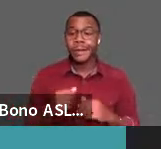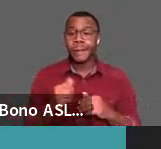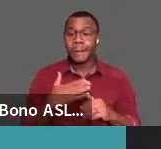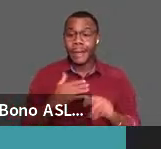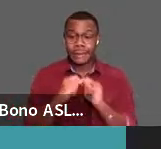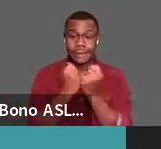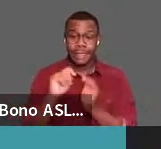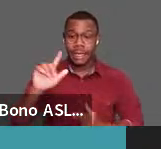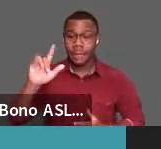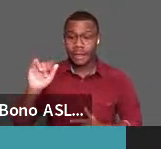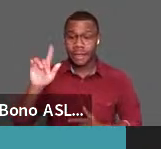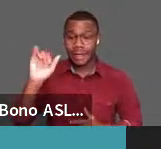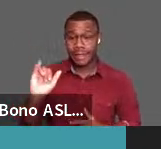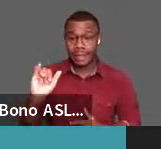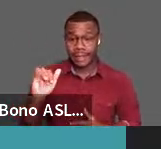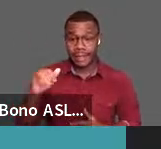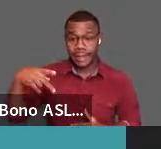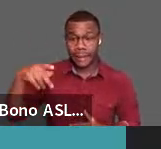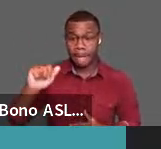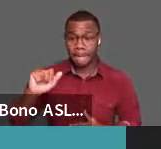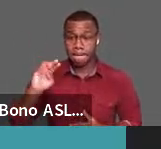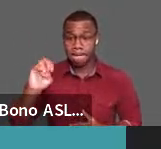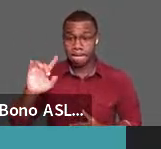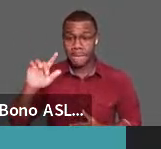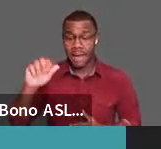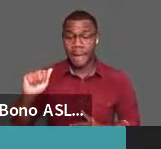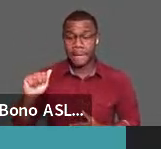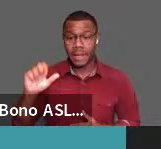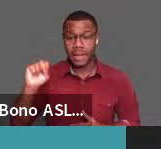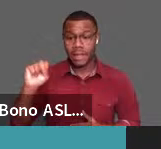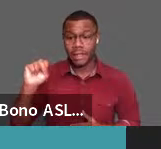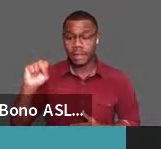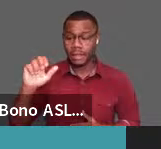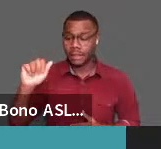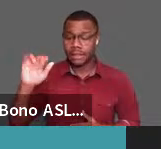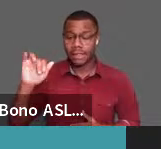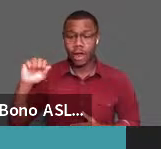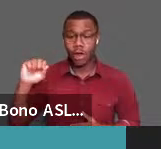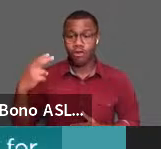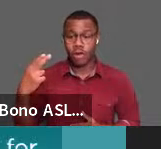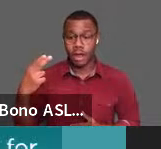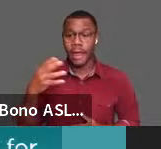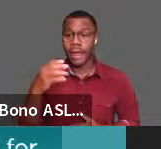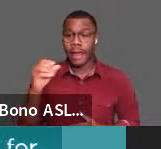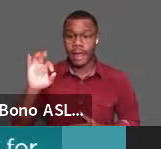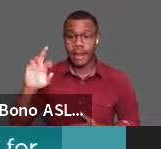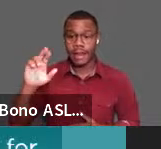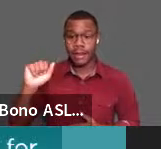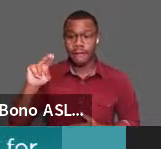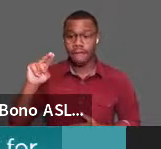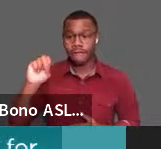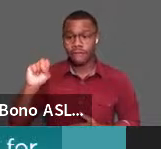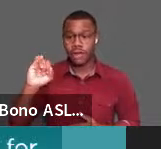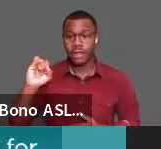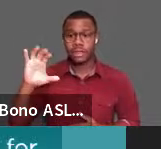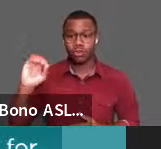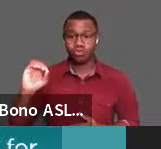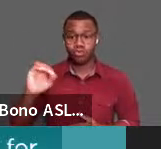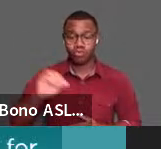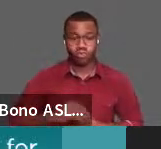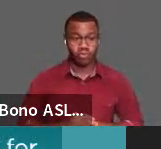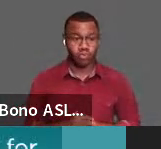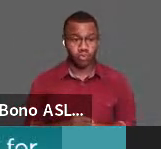Pamela Leo, Sarah Harris, and Francisco Lopez. And I'm going to share out on some of the work